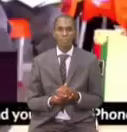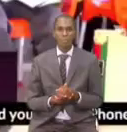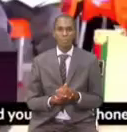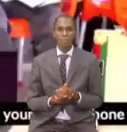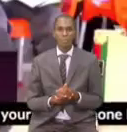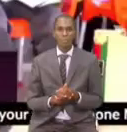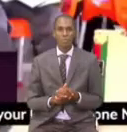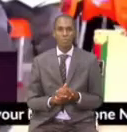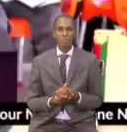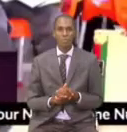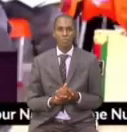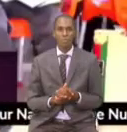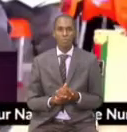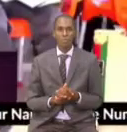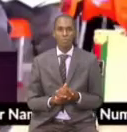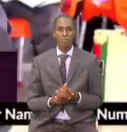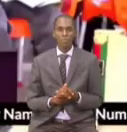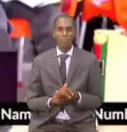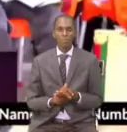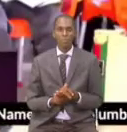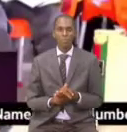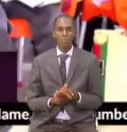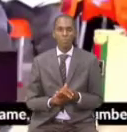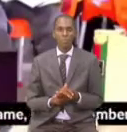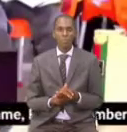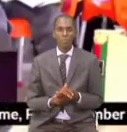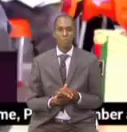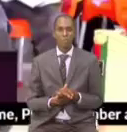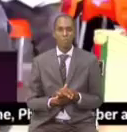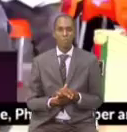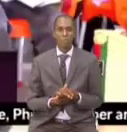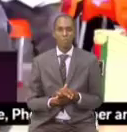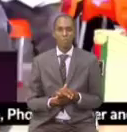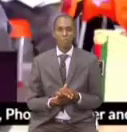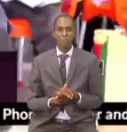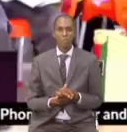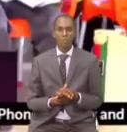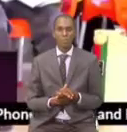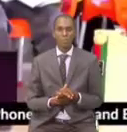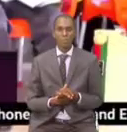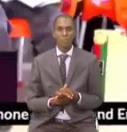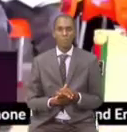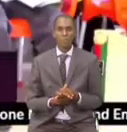Let's be fast. Those facing me, if you are finished, can you wave your hand?